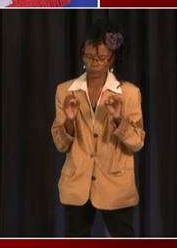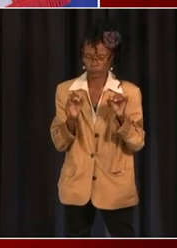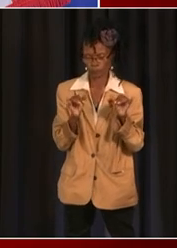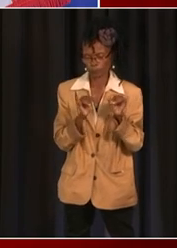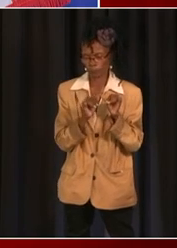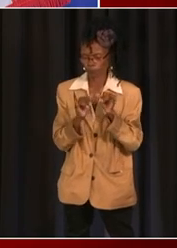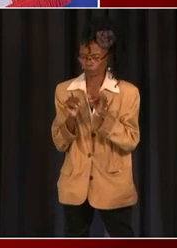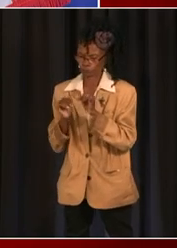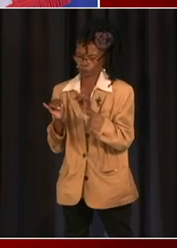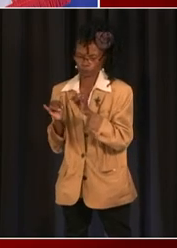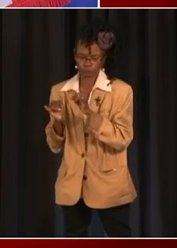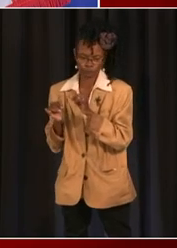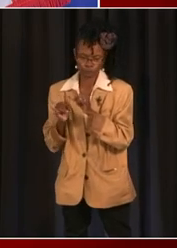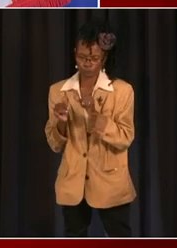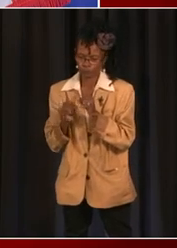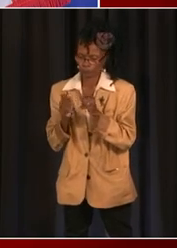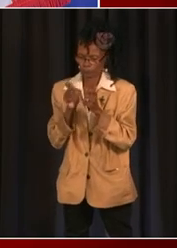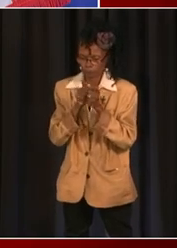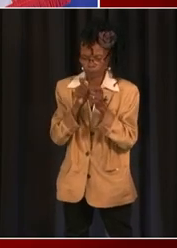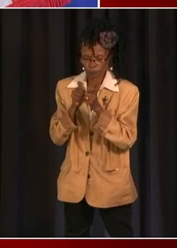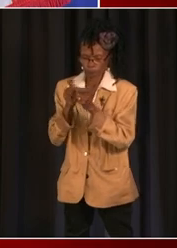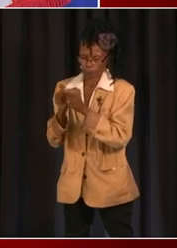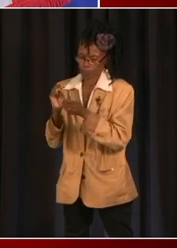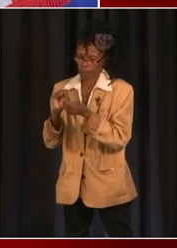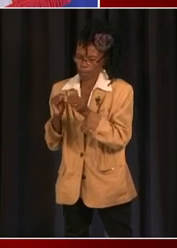to shut down schools.